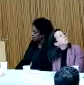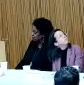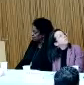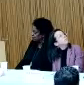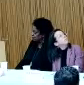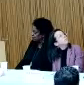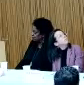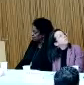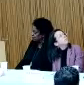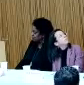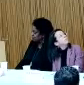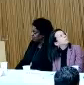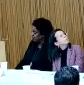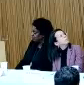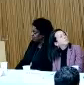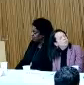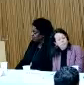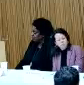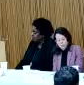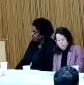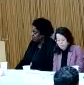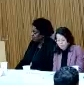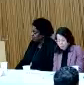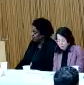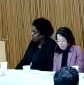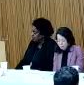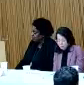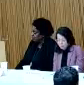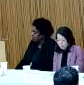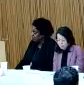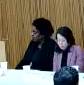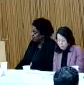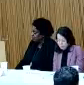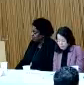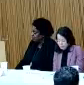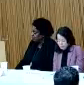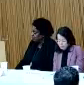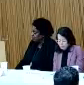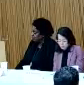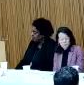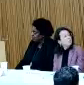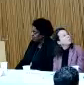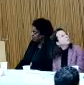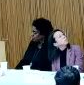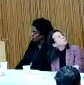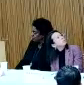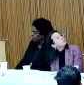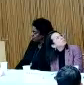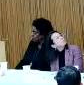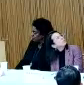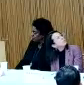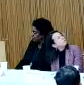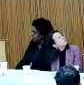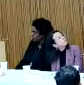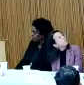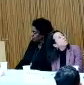the fair housing anniversary we are working together with our partners and allies to show that our industry is firmly committed